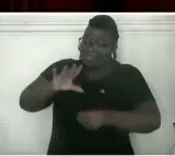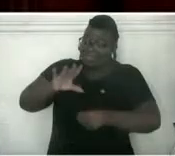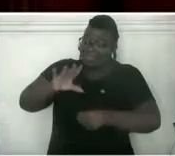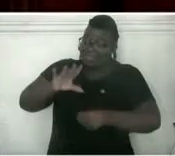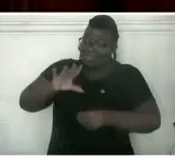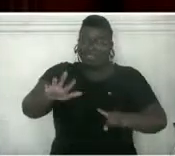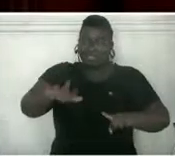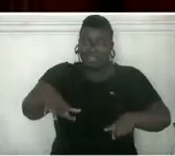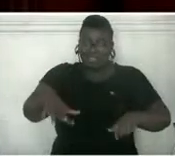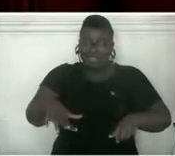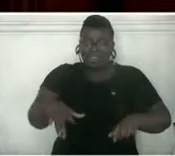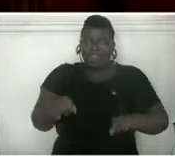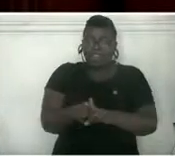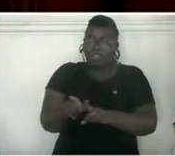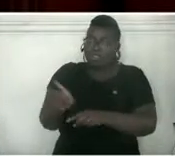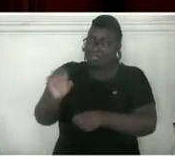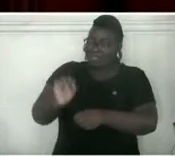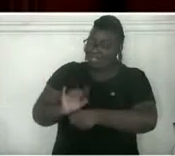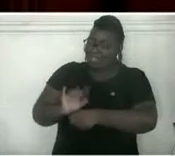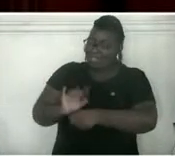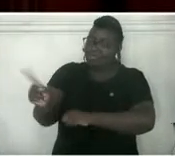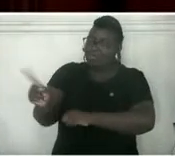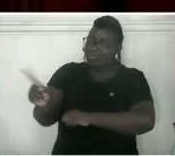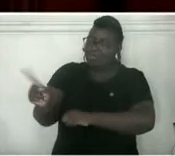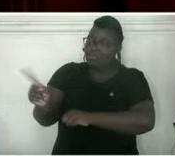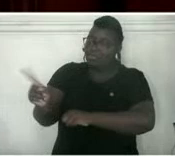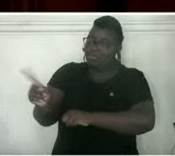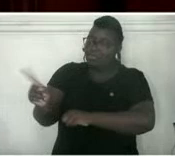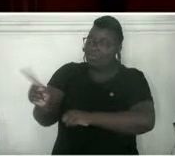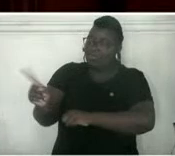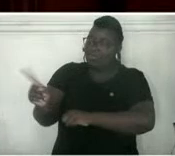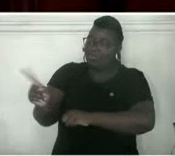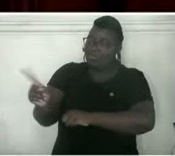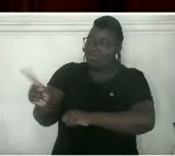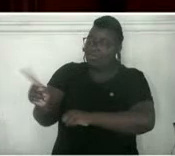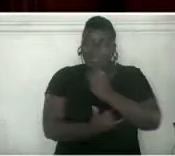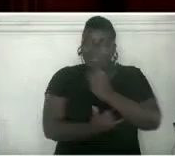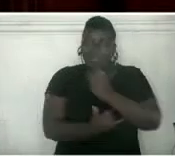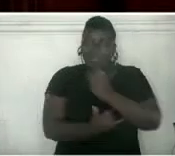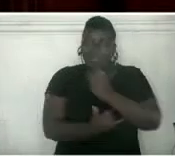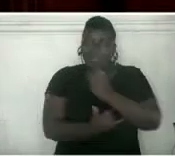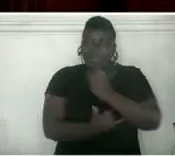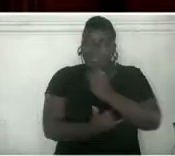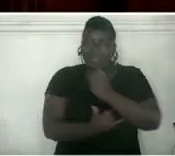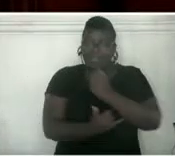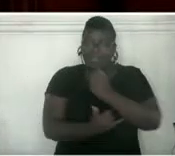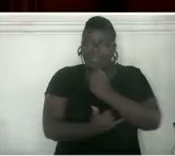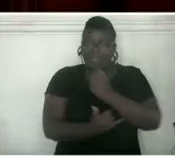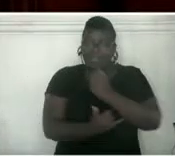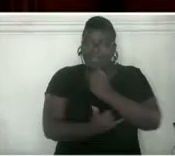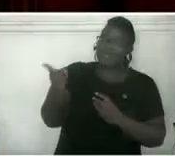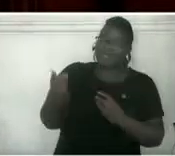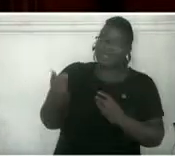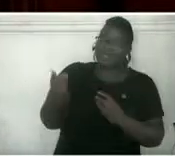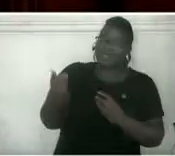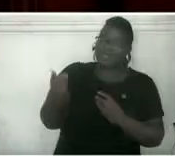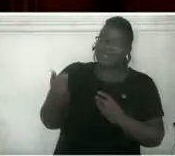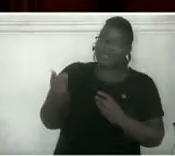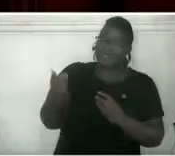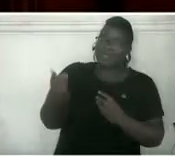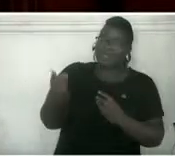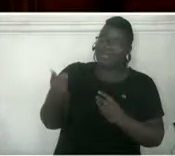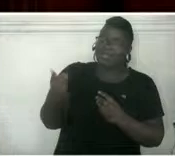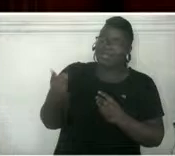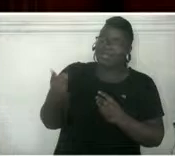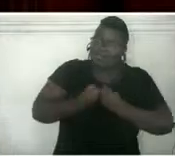also on the economy of our country. The world, globally and locally, has faced a number of